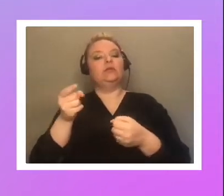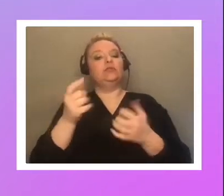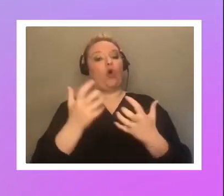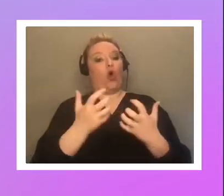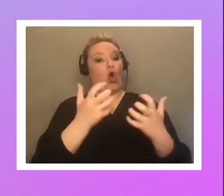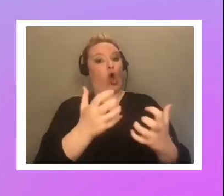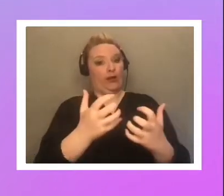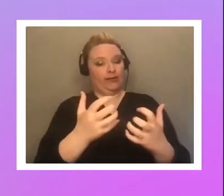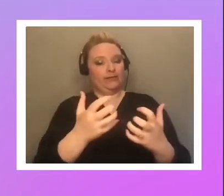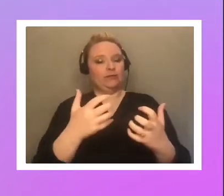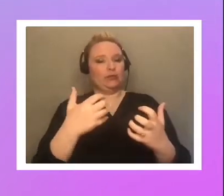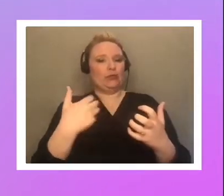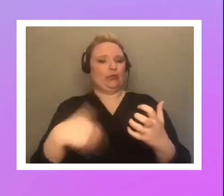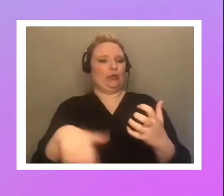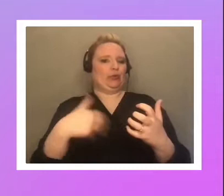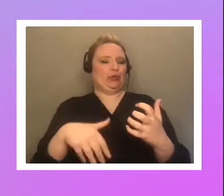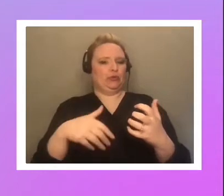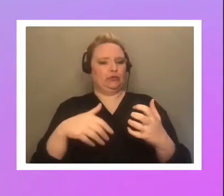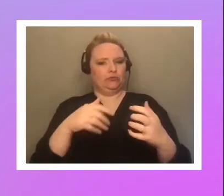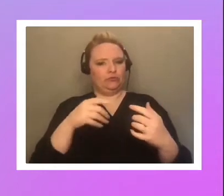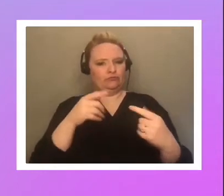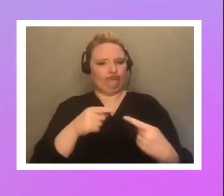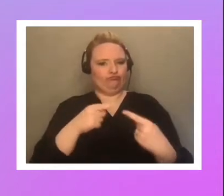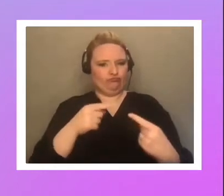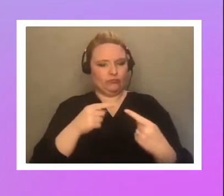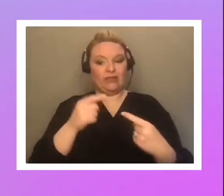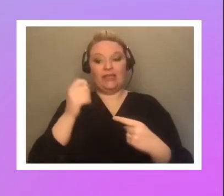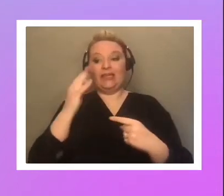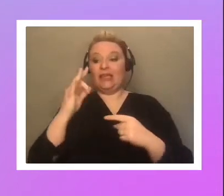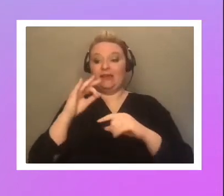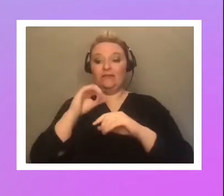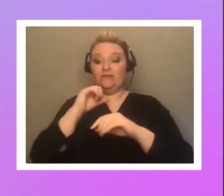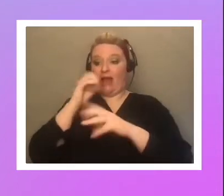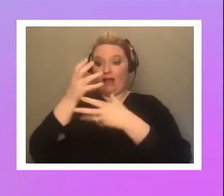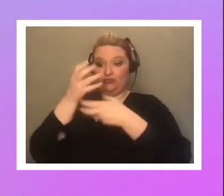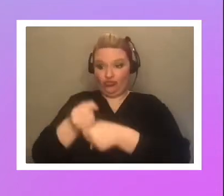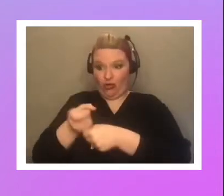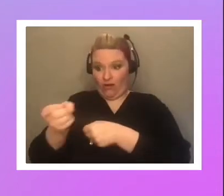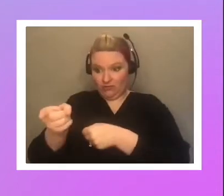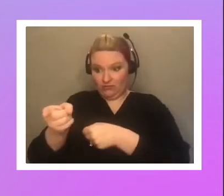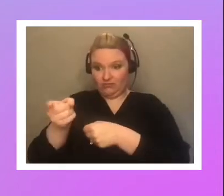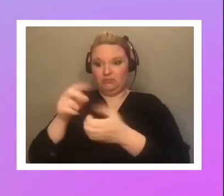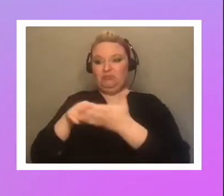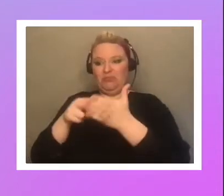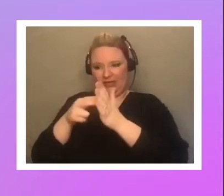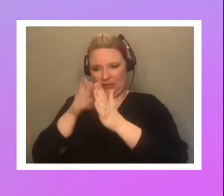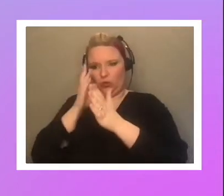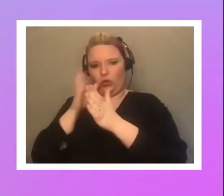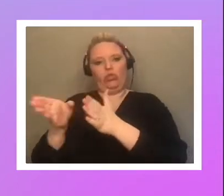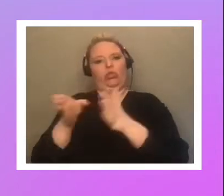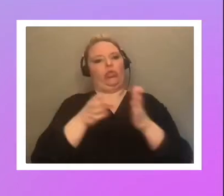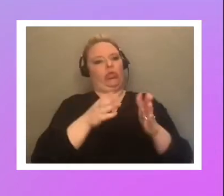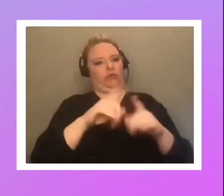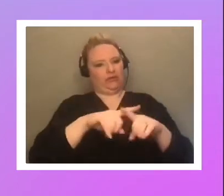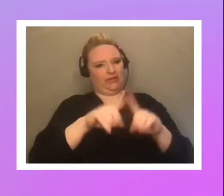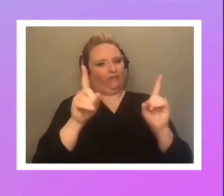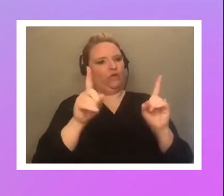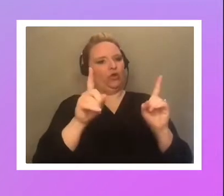And we know when people lose trust, they'll go to another source to get the same information that you're